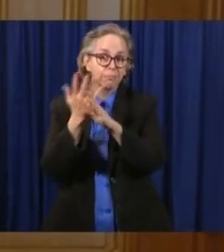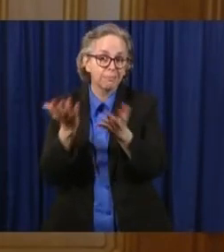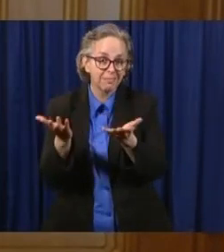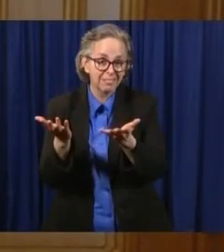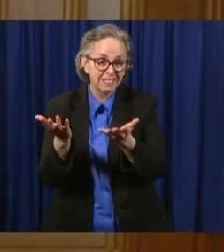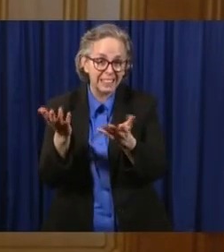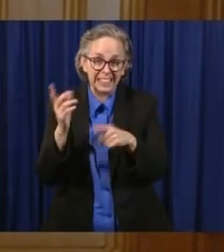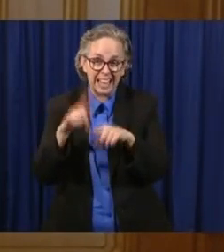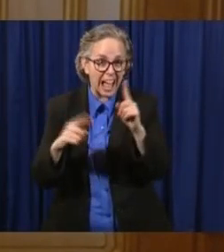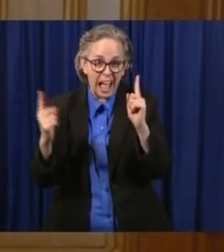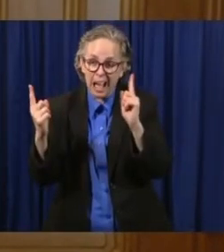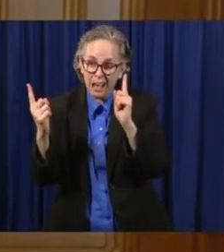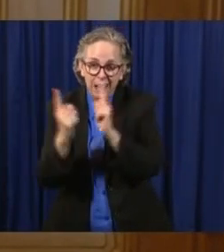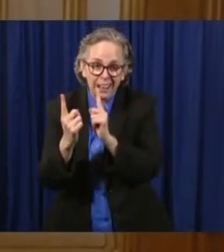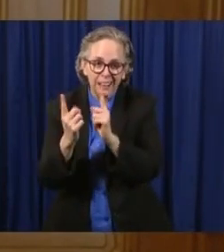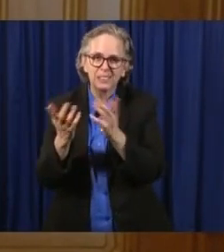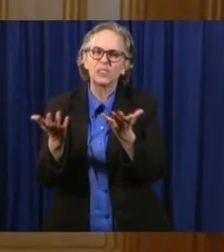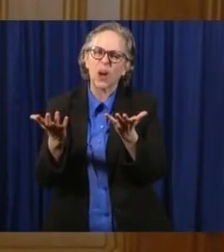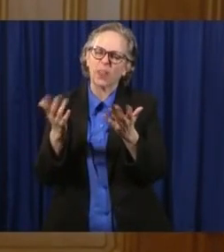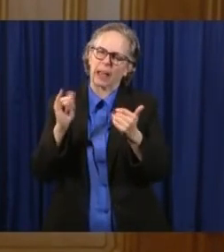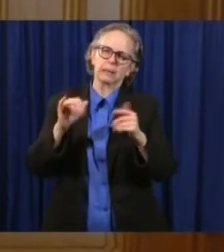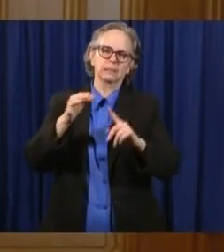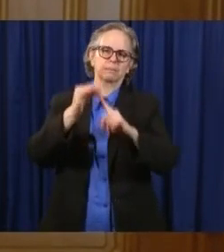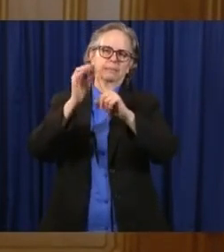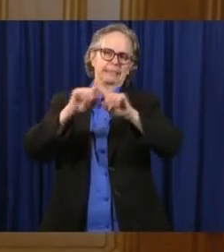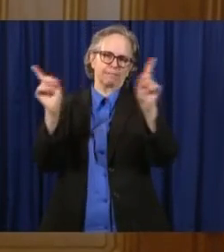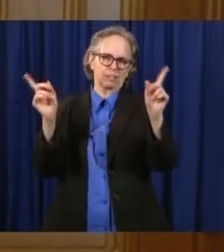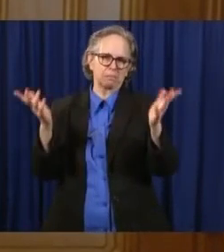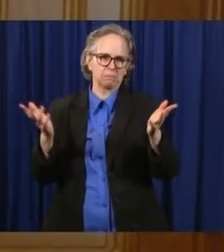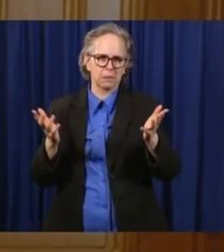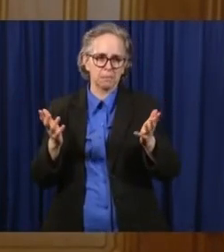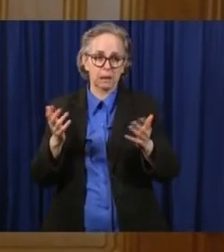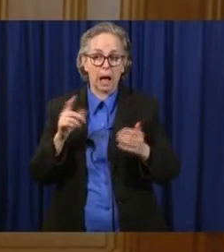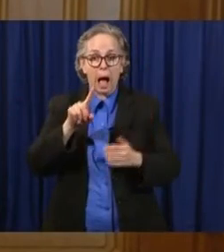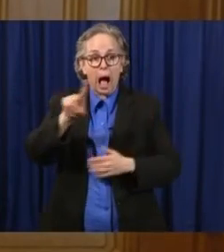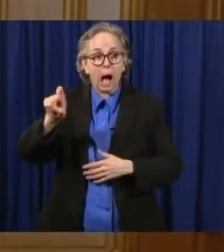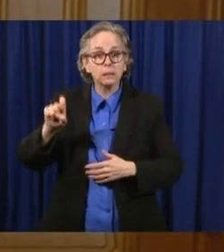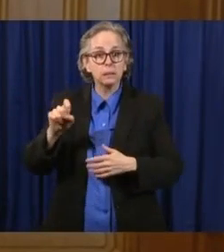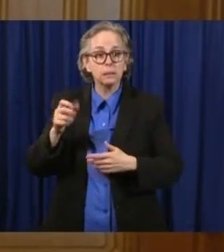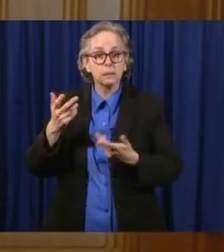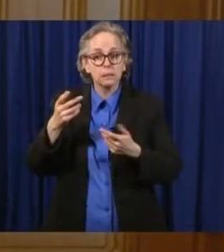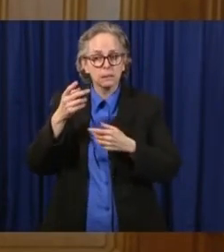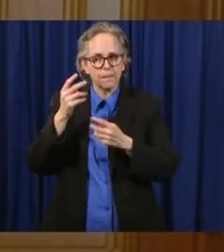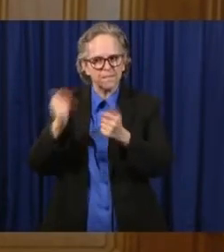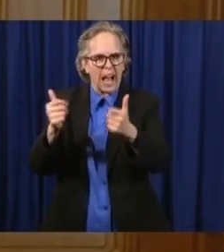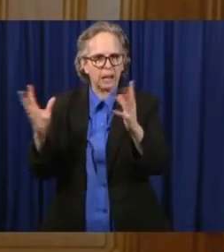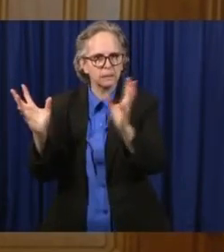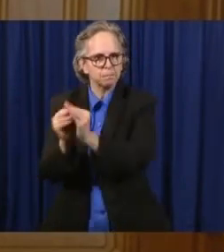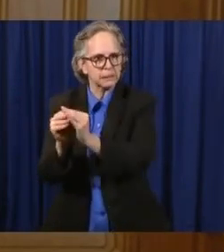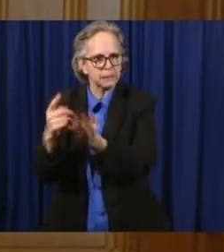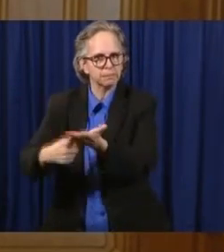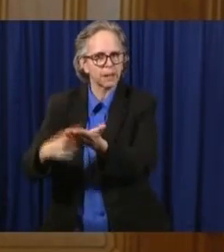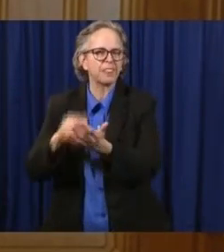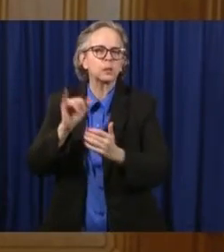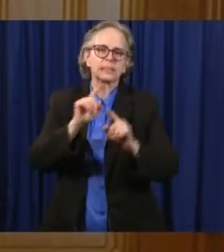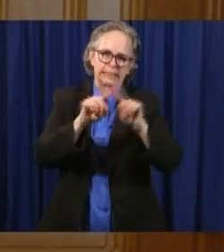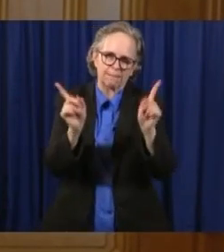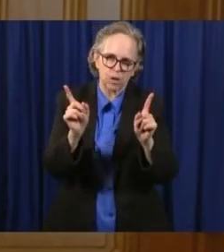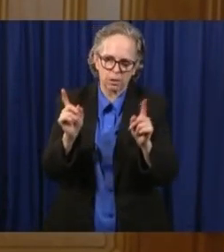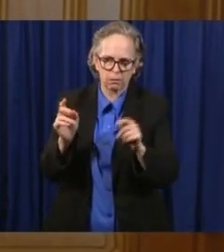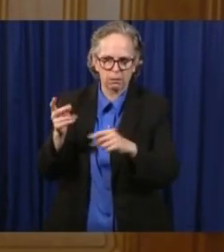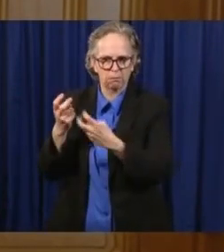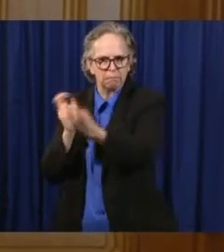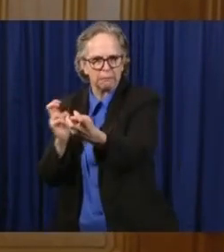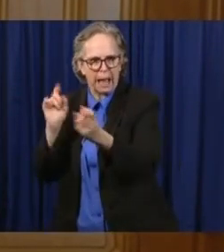be different. We've asked them to meet quickly, so that will be different. They're going to